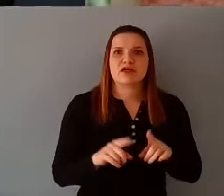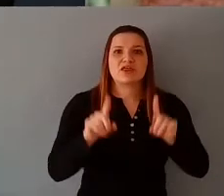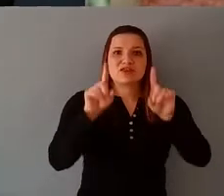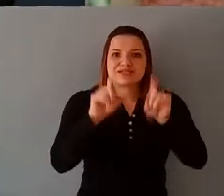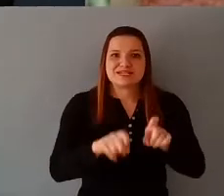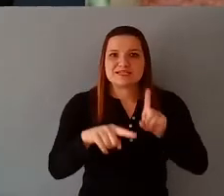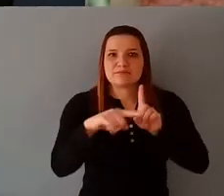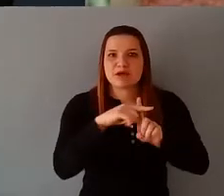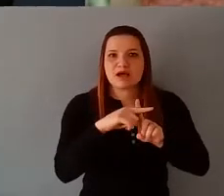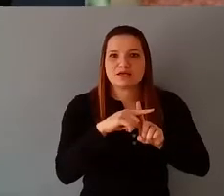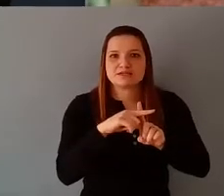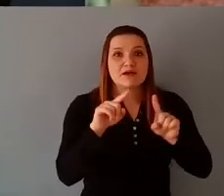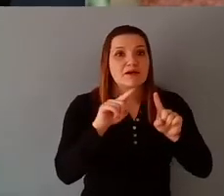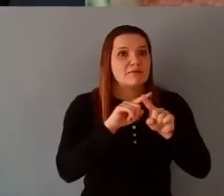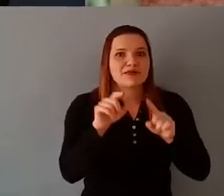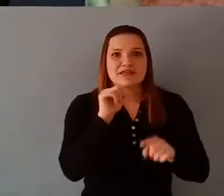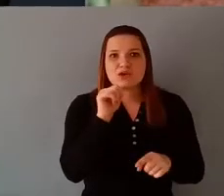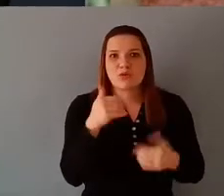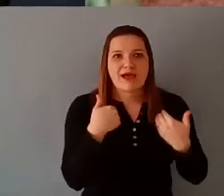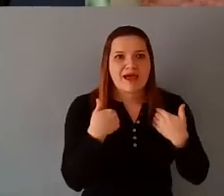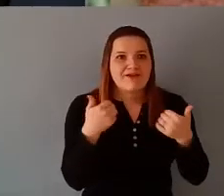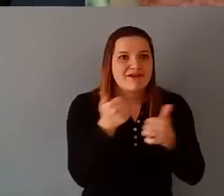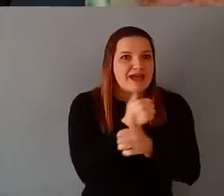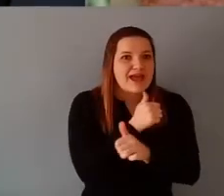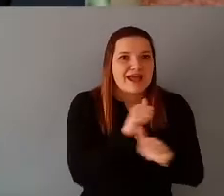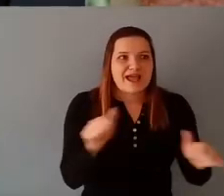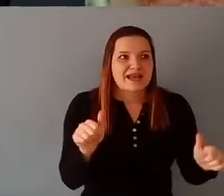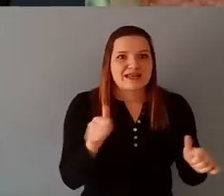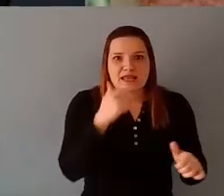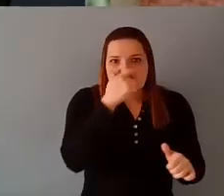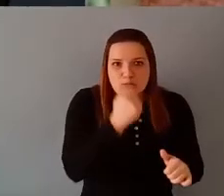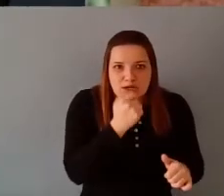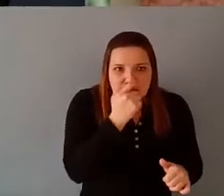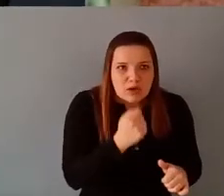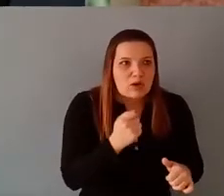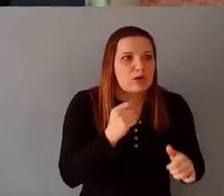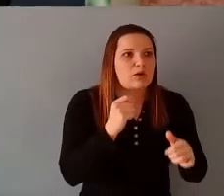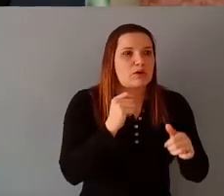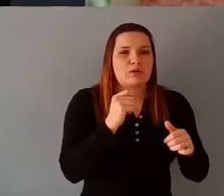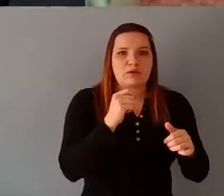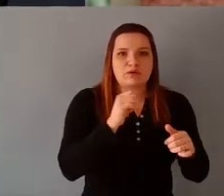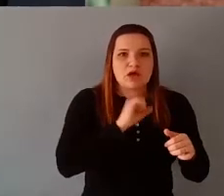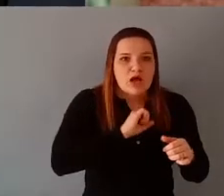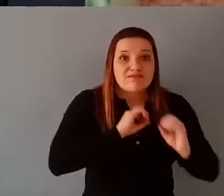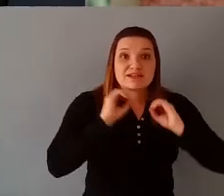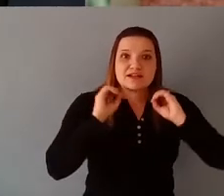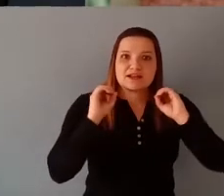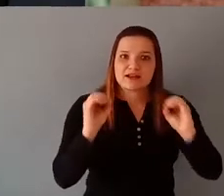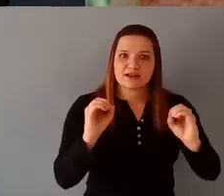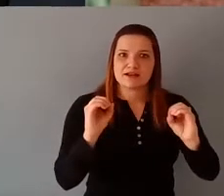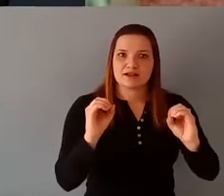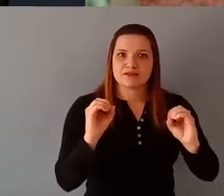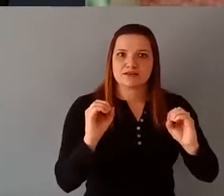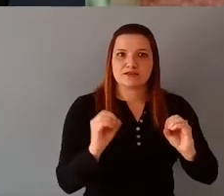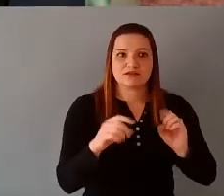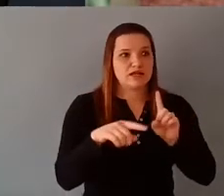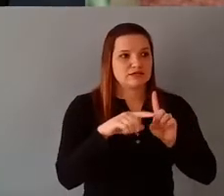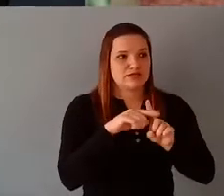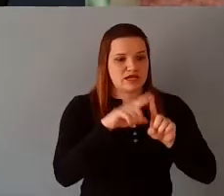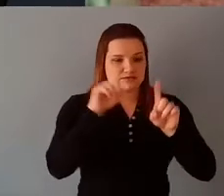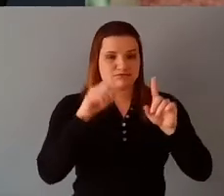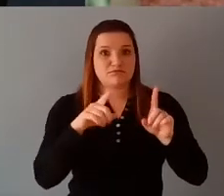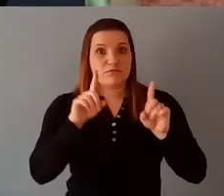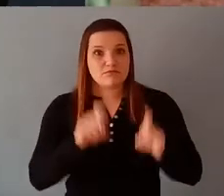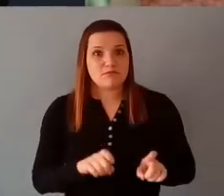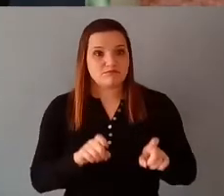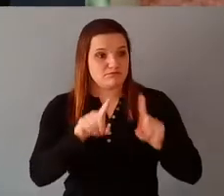positive, but they're asymptomatic. And that's probably the most troubling aspect of this whole virus.